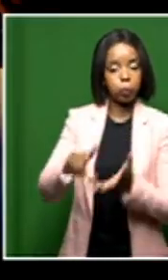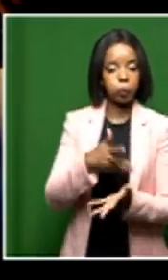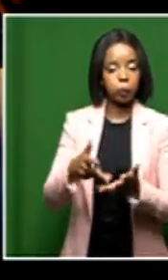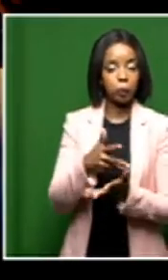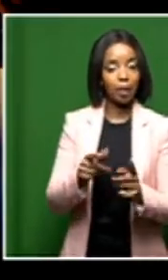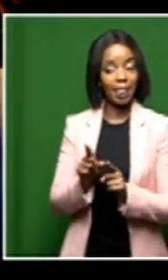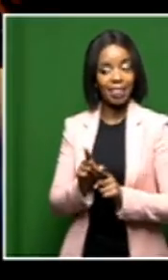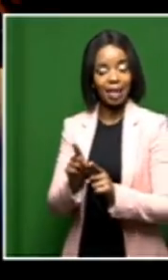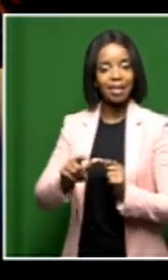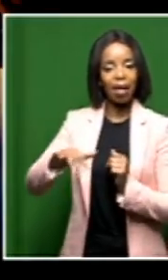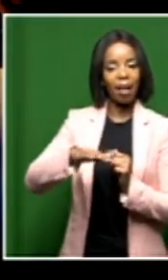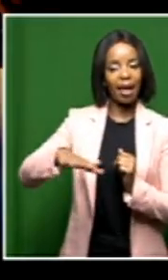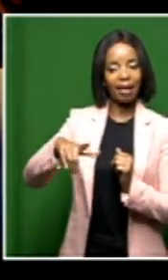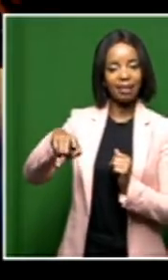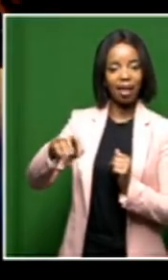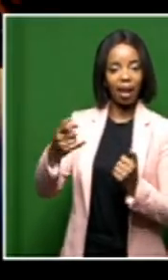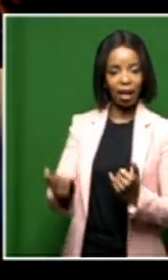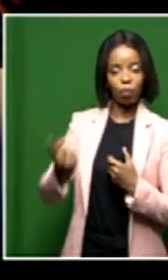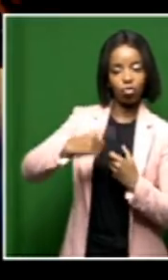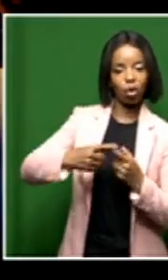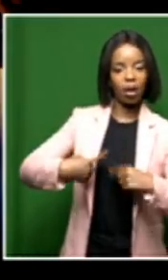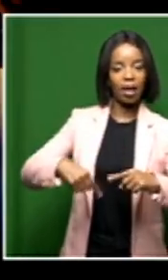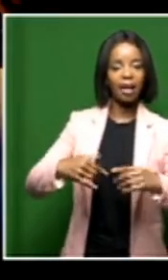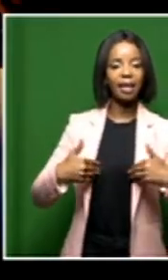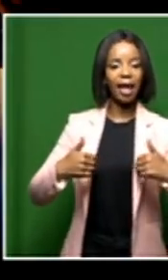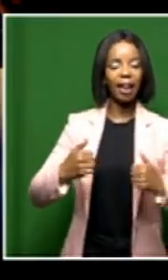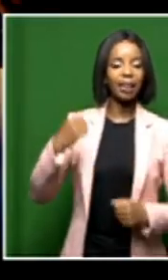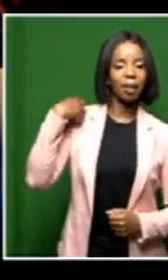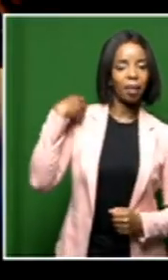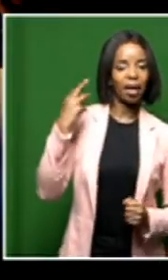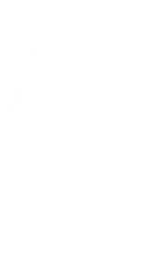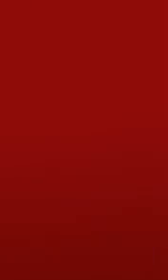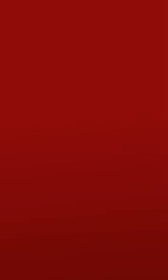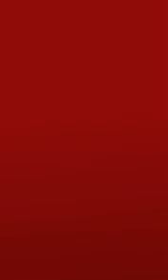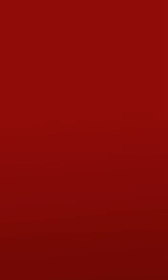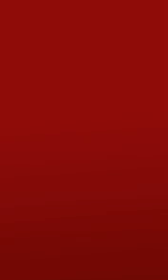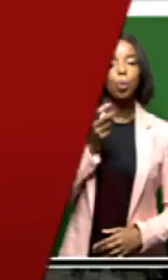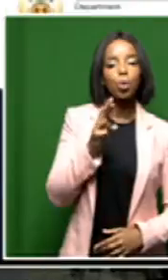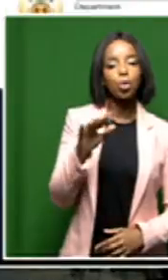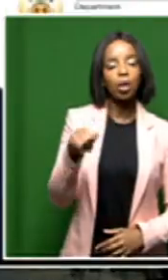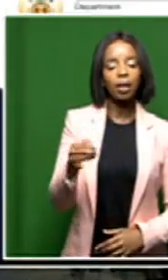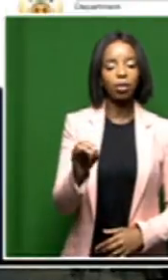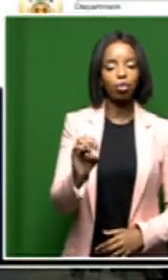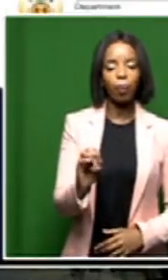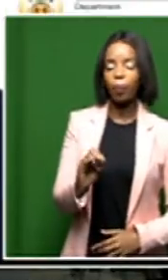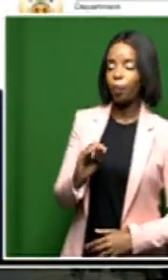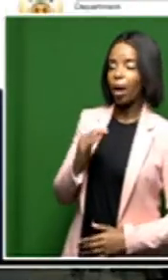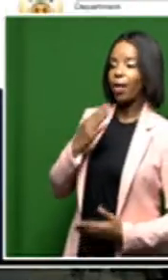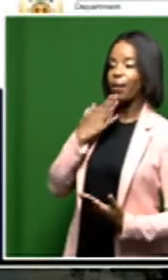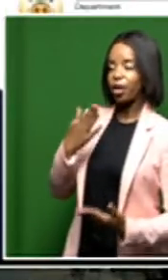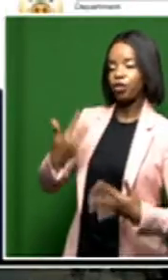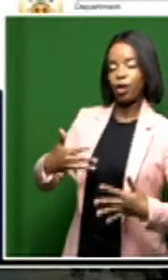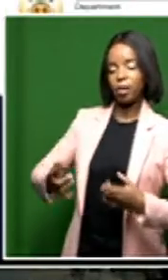other COVID-19-related developments in the country, and are joined by the Health Minister, Dr. Joe Phaahla. Minister, what a pleasure to have you. Thanks very, very much